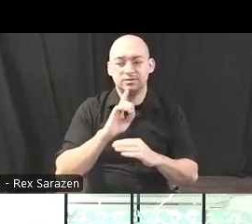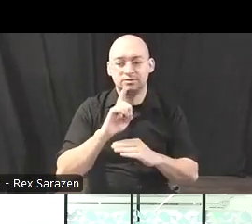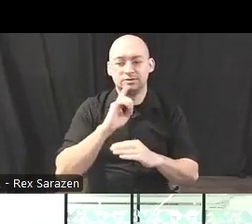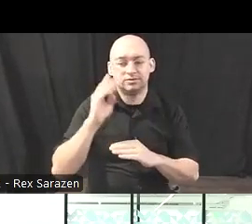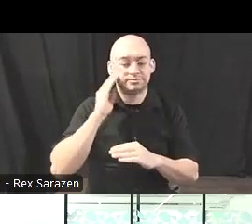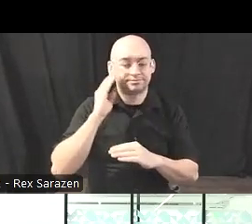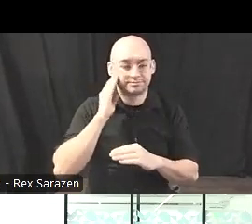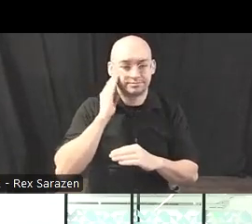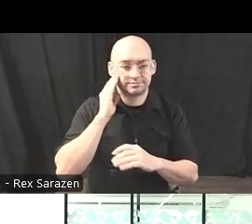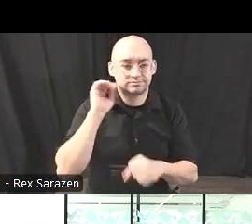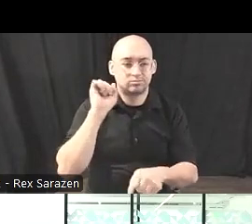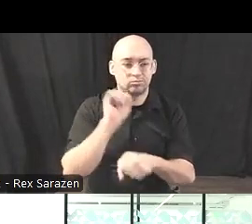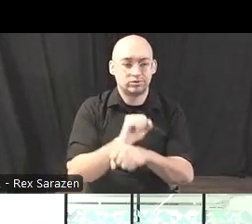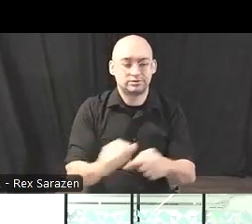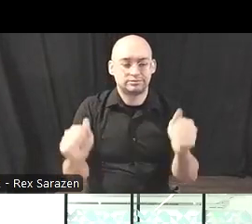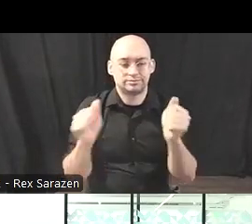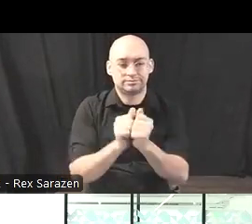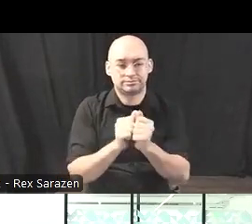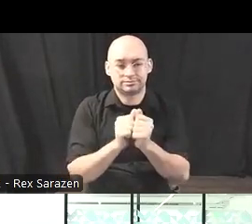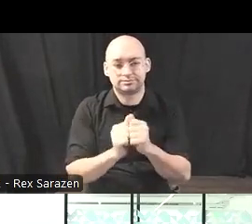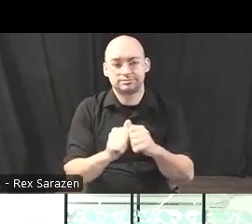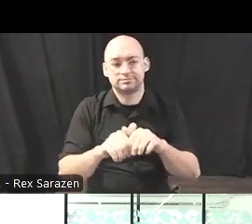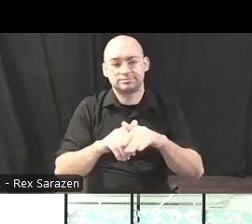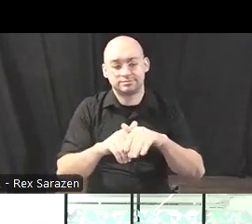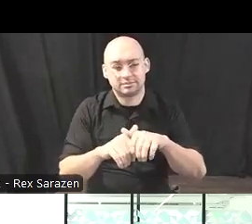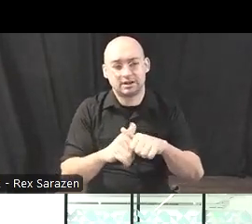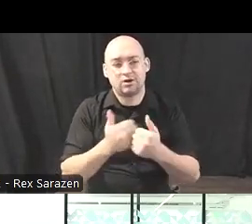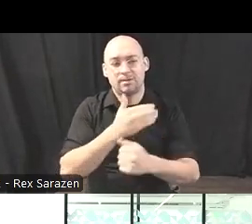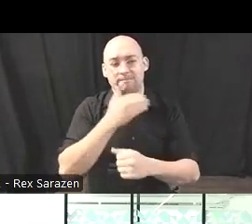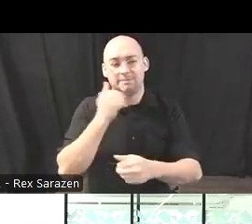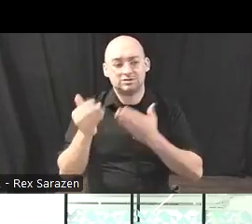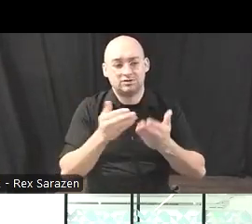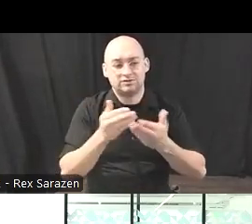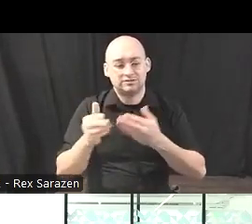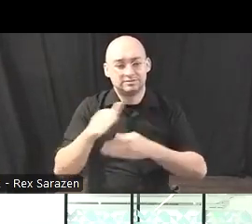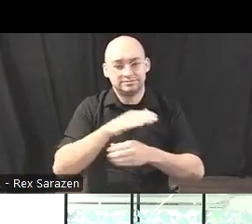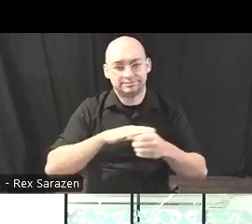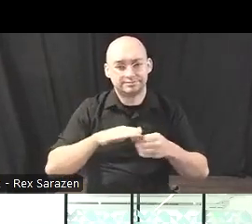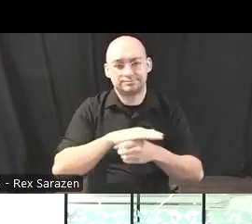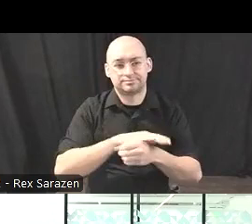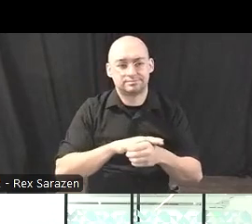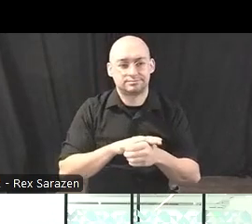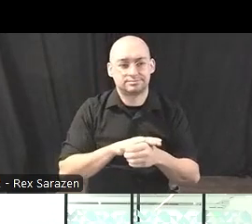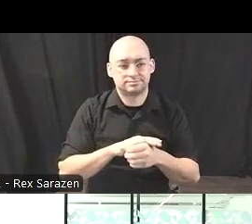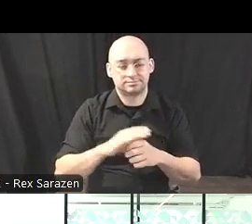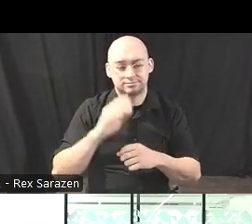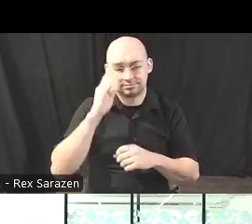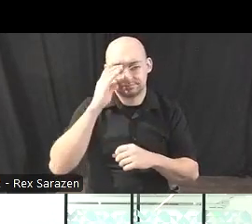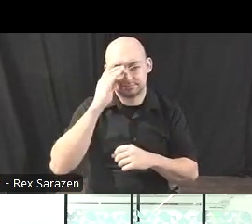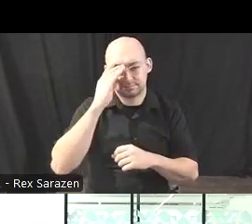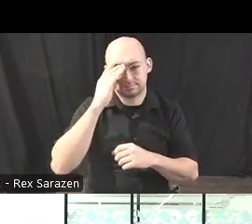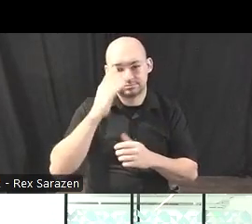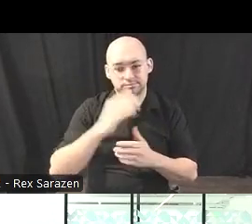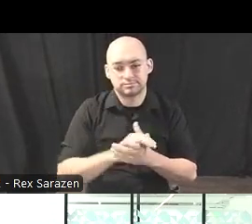and working together in how we can best serve the populations across the different needs. And then finally, we're